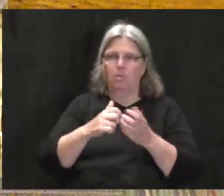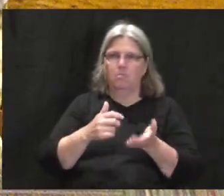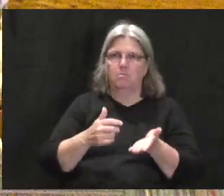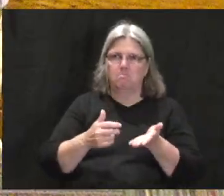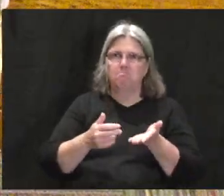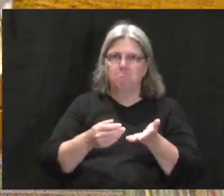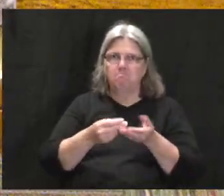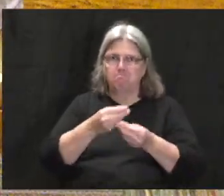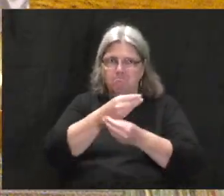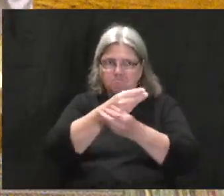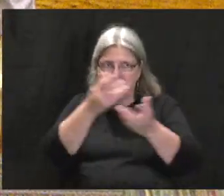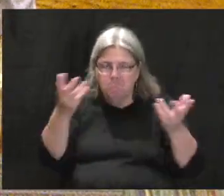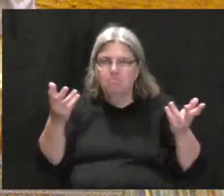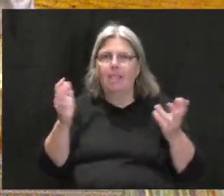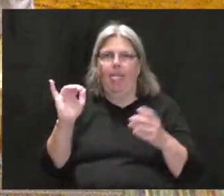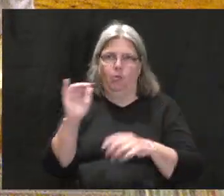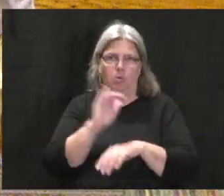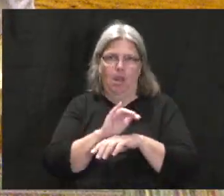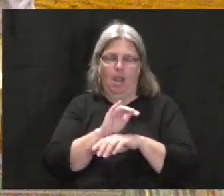and that has been a gain.